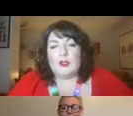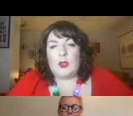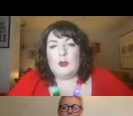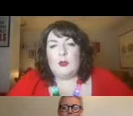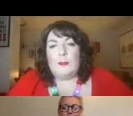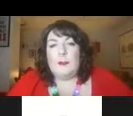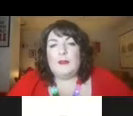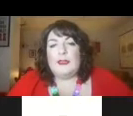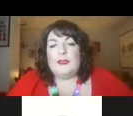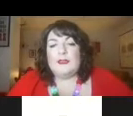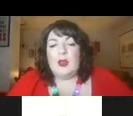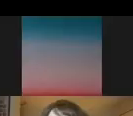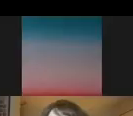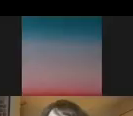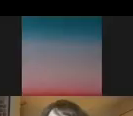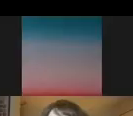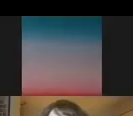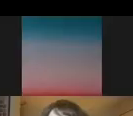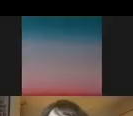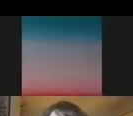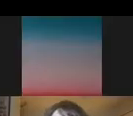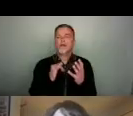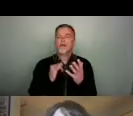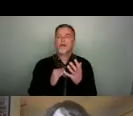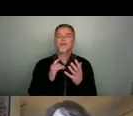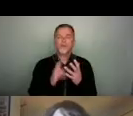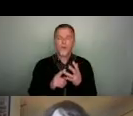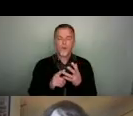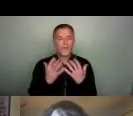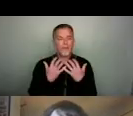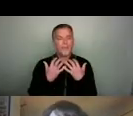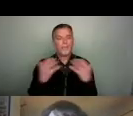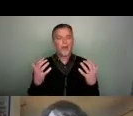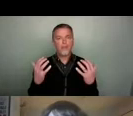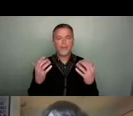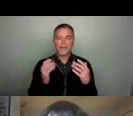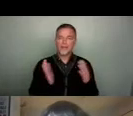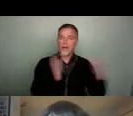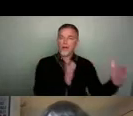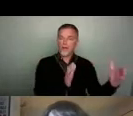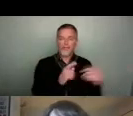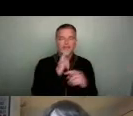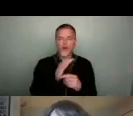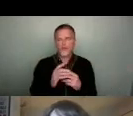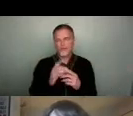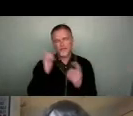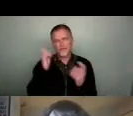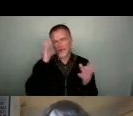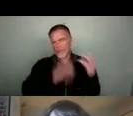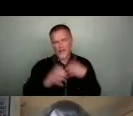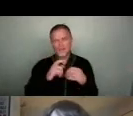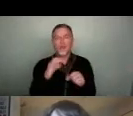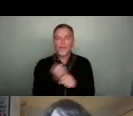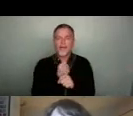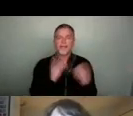So the public facing side of this, you know, it's it's not rocket science. made a microsite. It was the